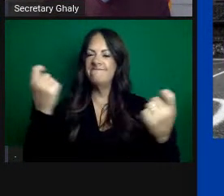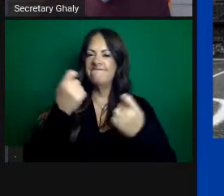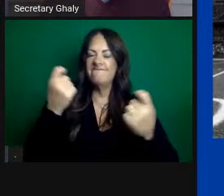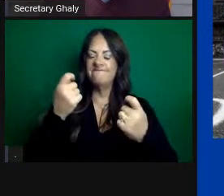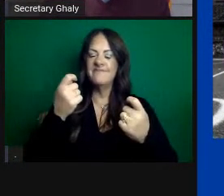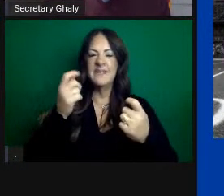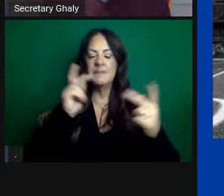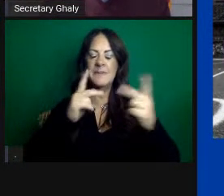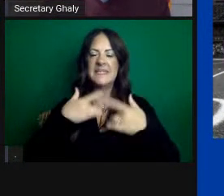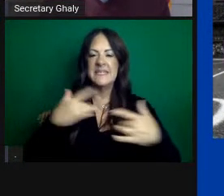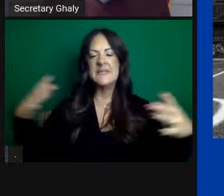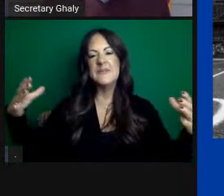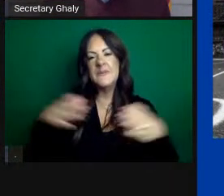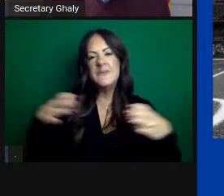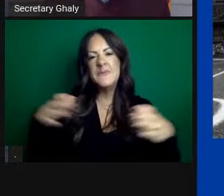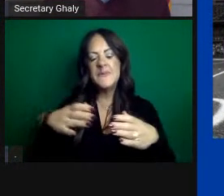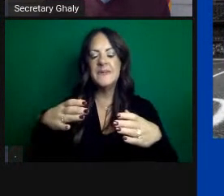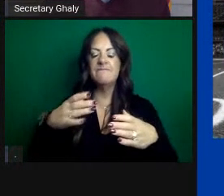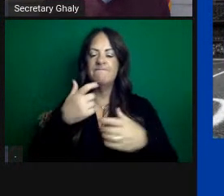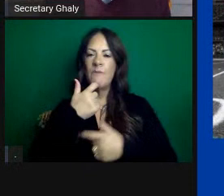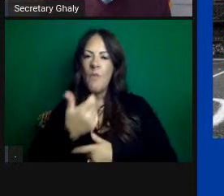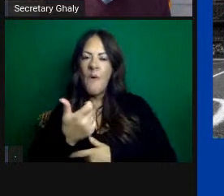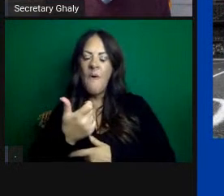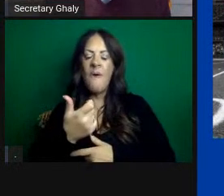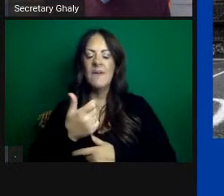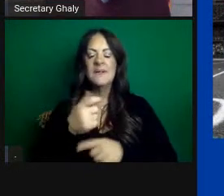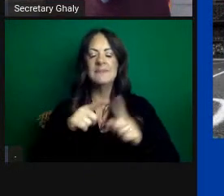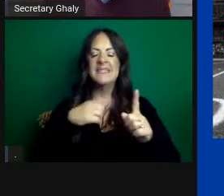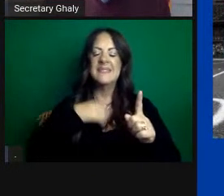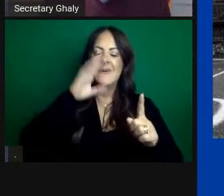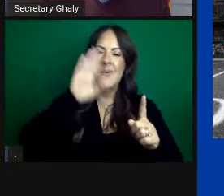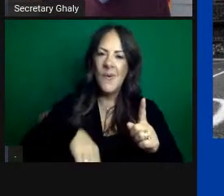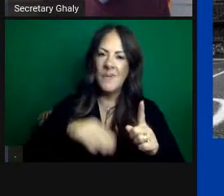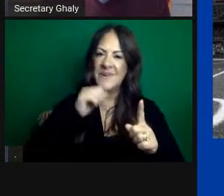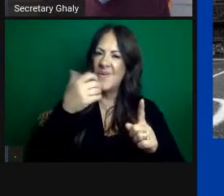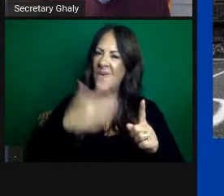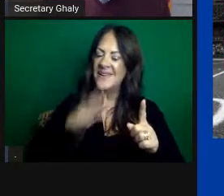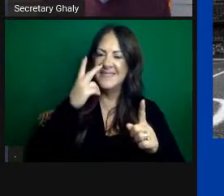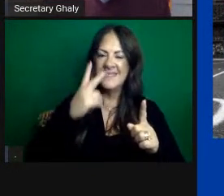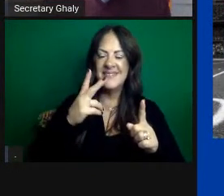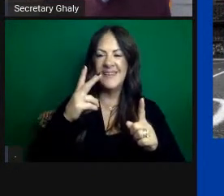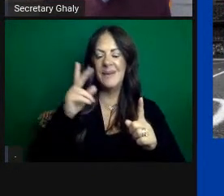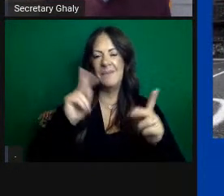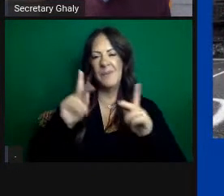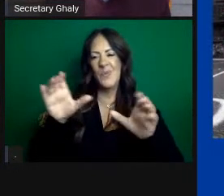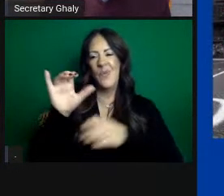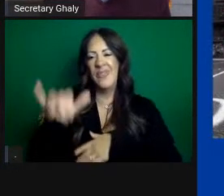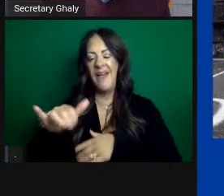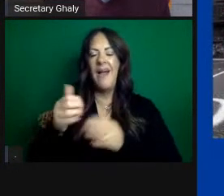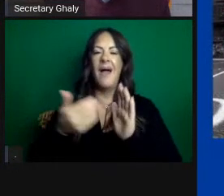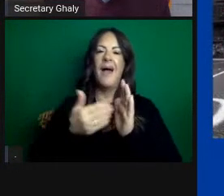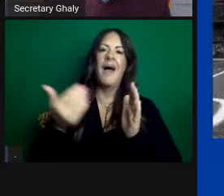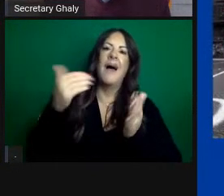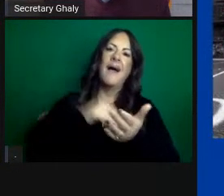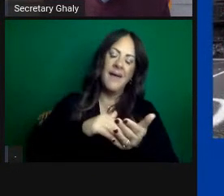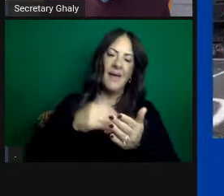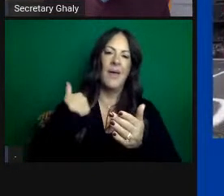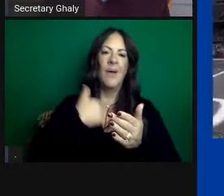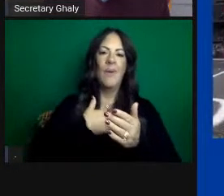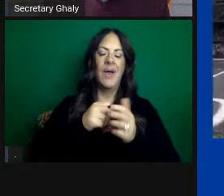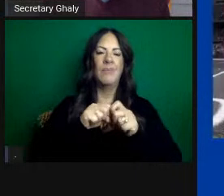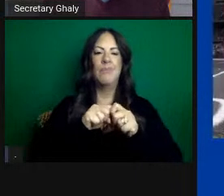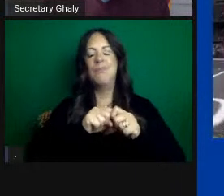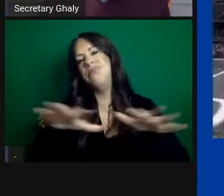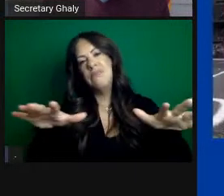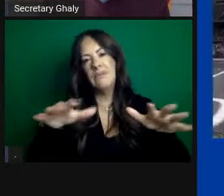that this Super Bowl does not become that next big spread event, that we do what we can and